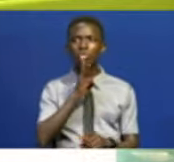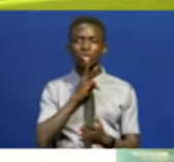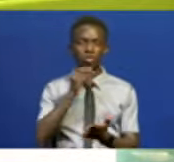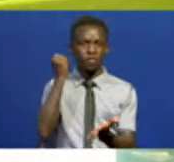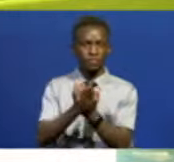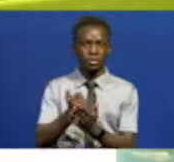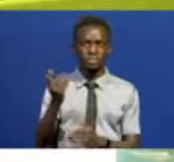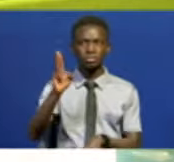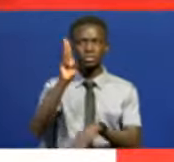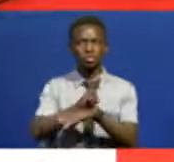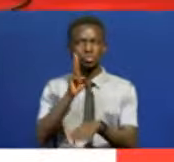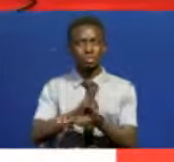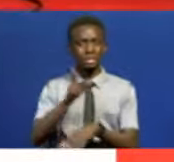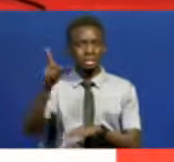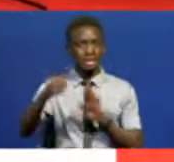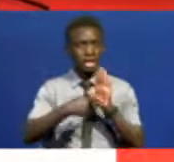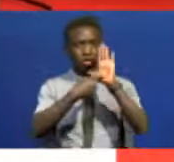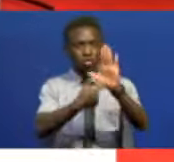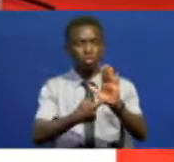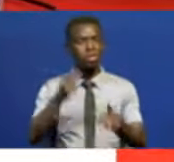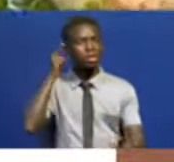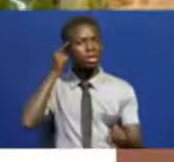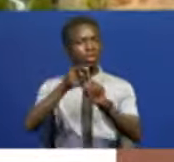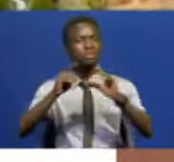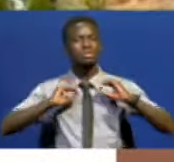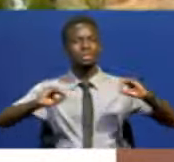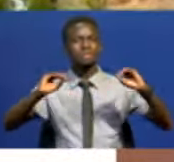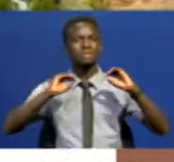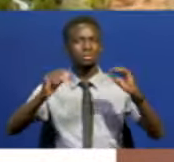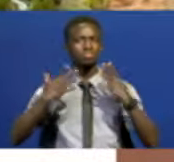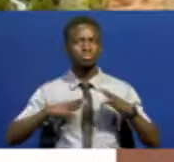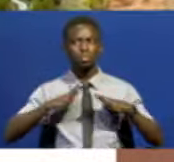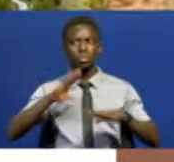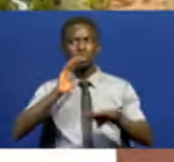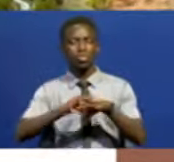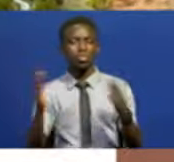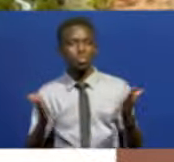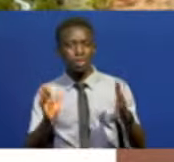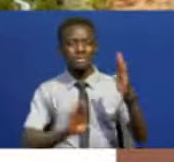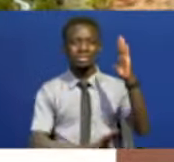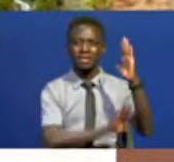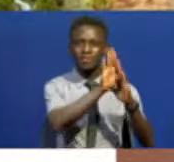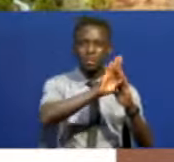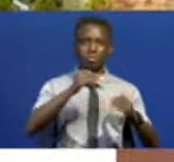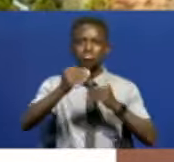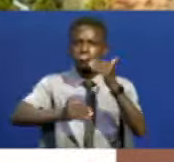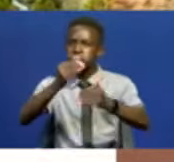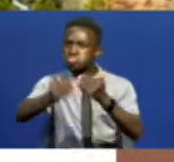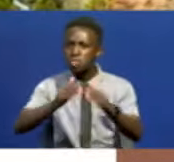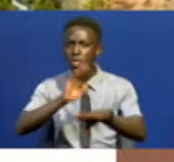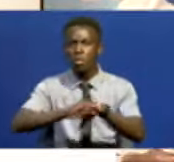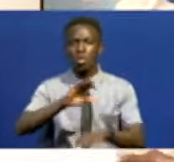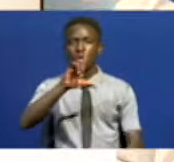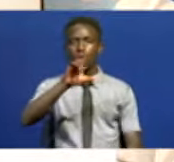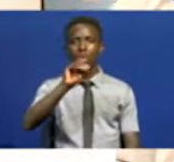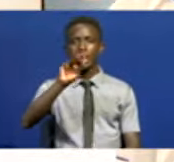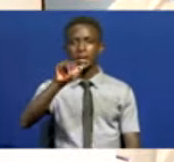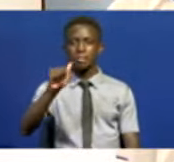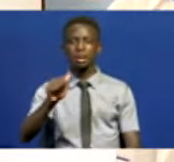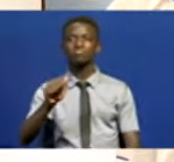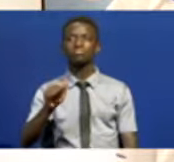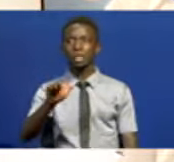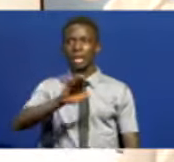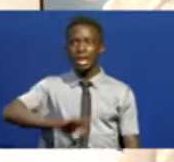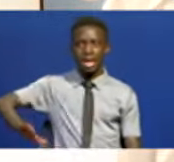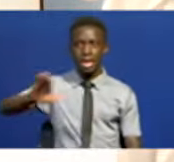the exhibition to enlighten the public on the development progress of the Loima Dam construction. Our main